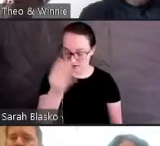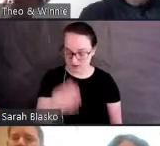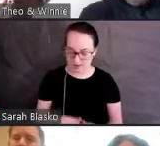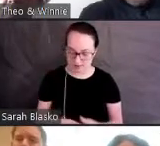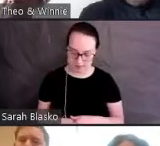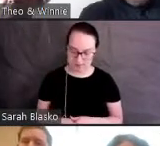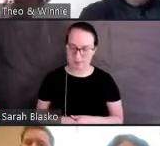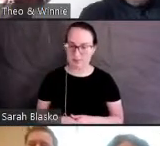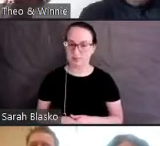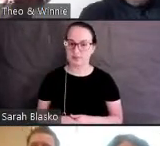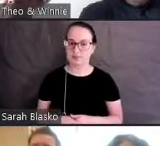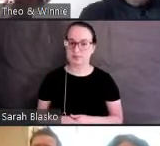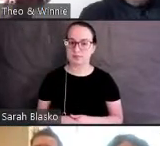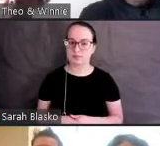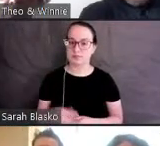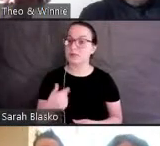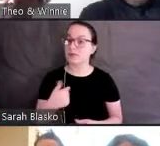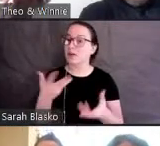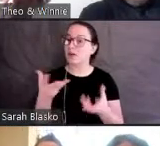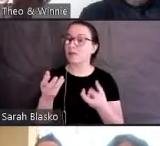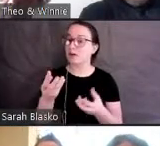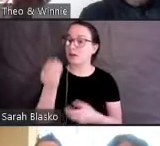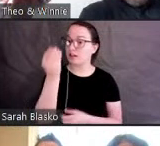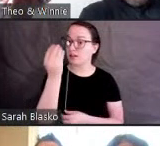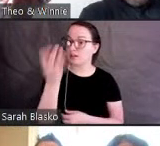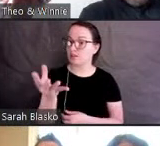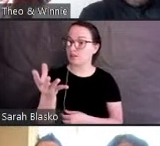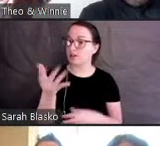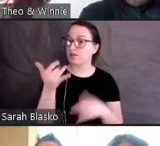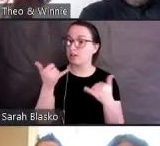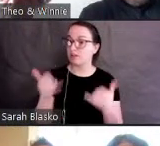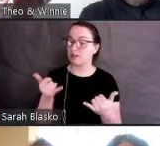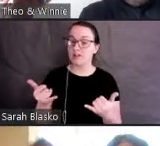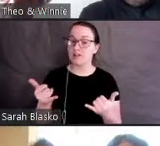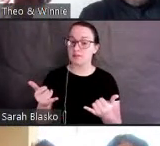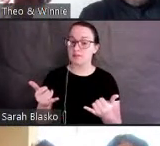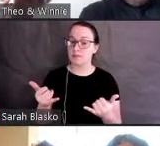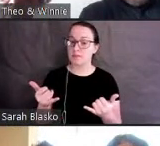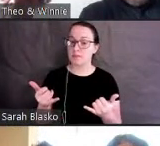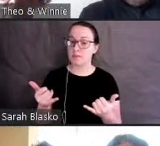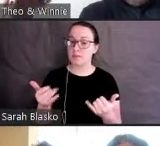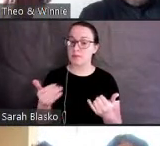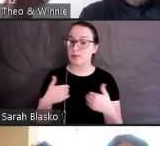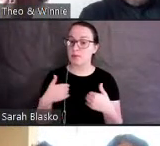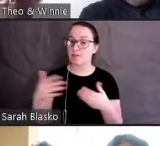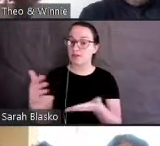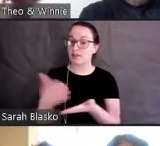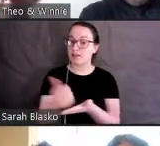offering. I did want to let you know, as of today, we have collected